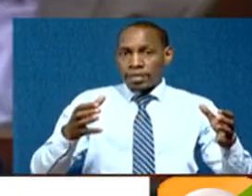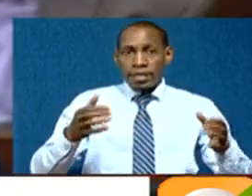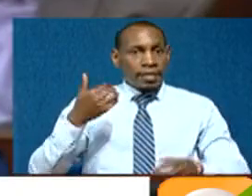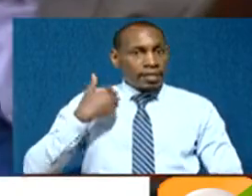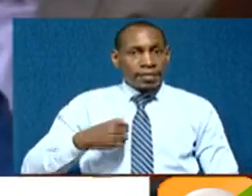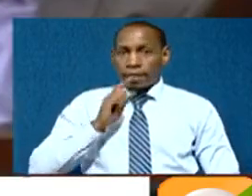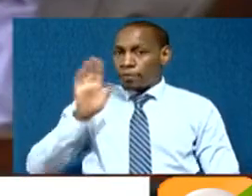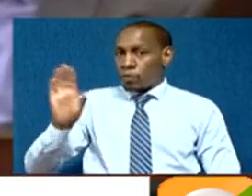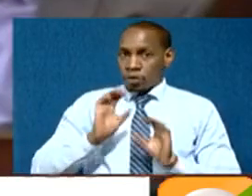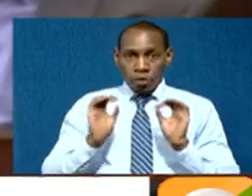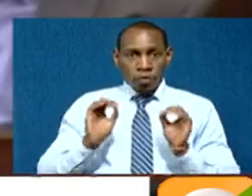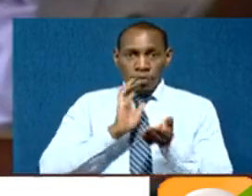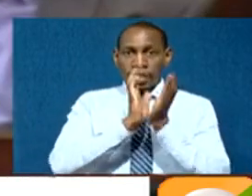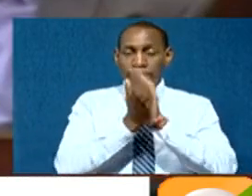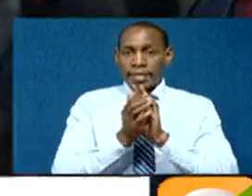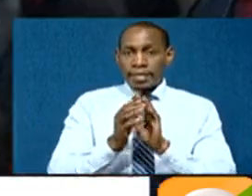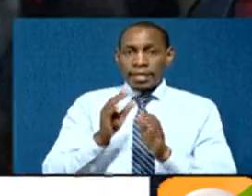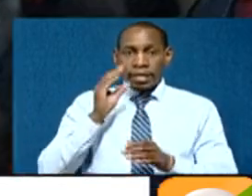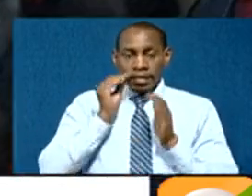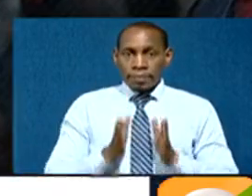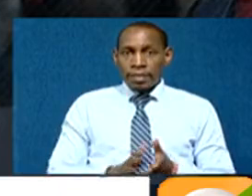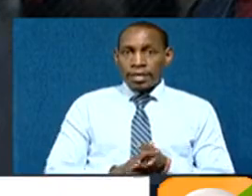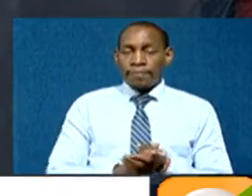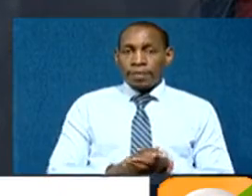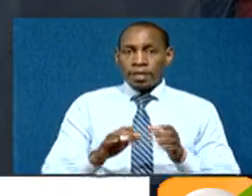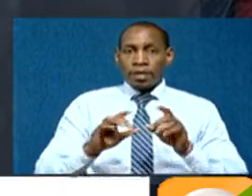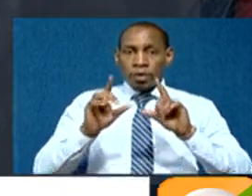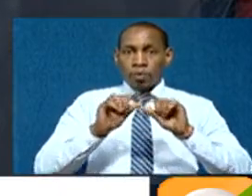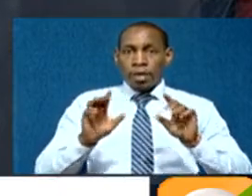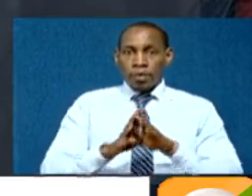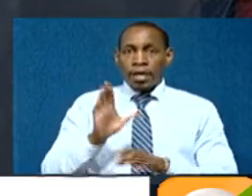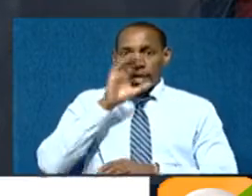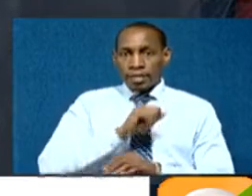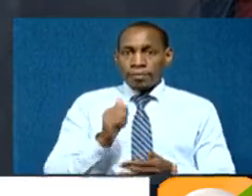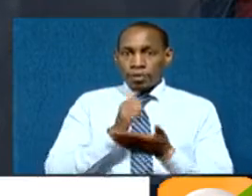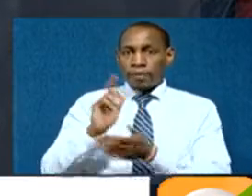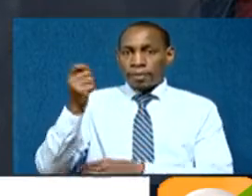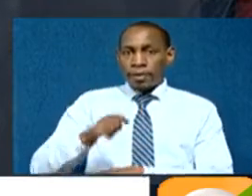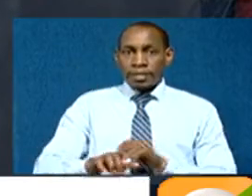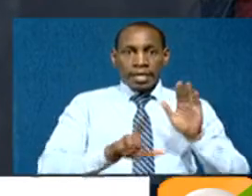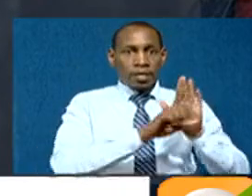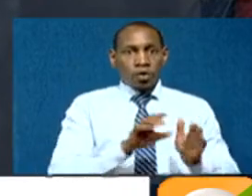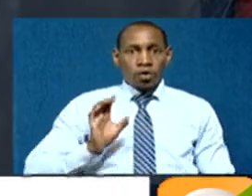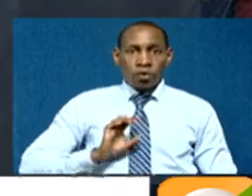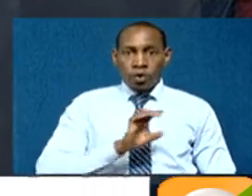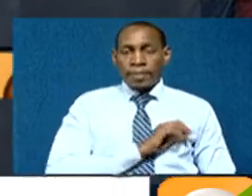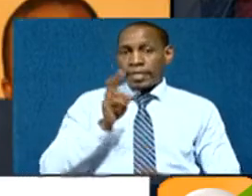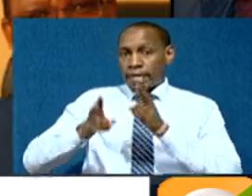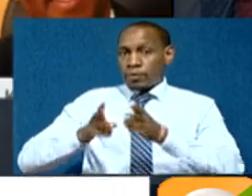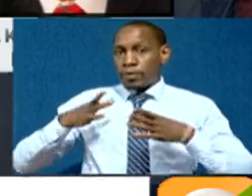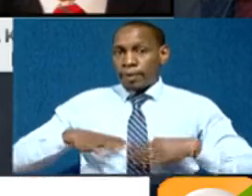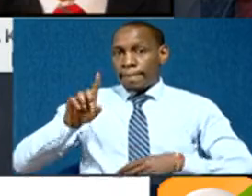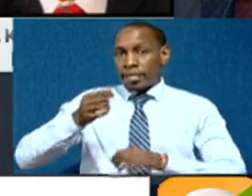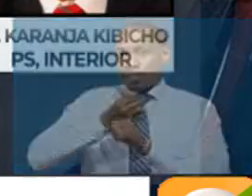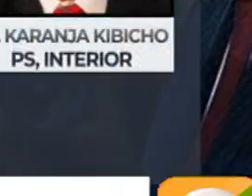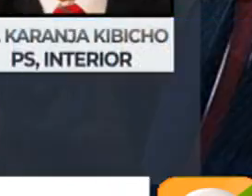not sworn in Kasarani, Mr. Speaker. According to the assumption of the Office of President Act, a committee of 22 persons should